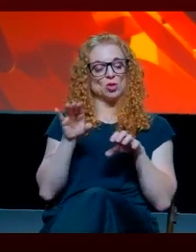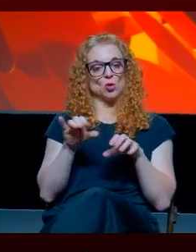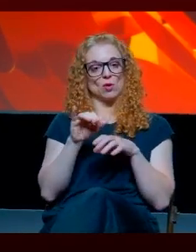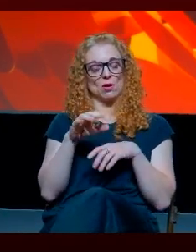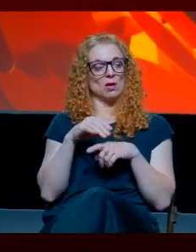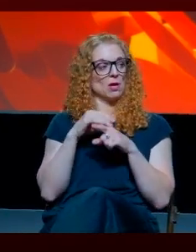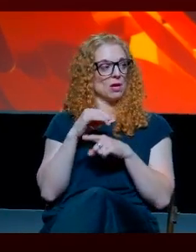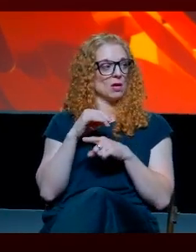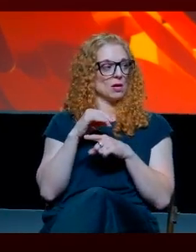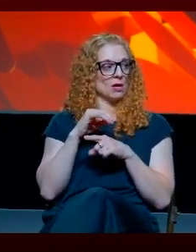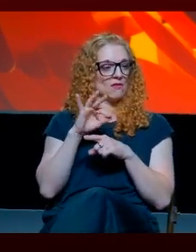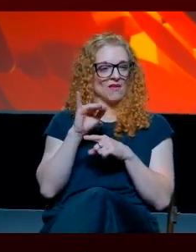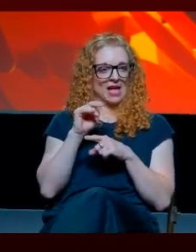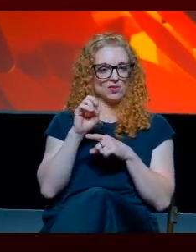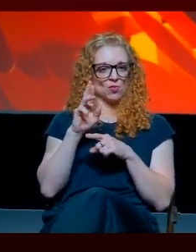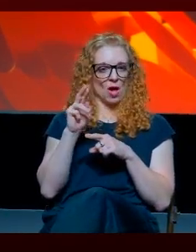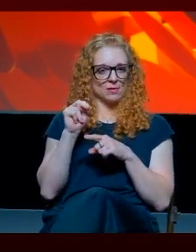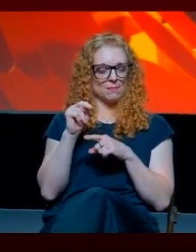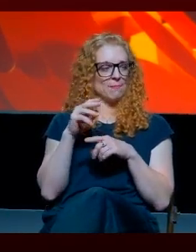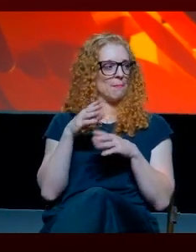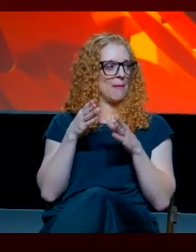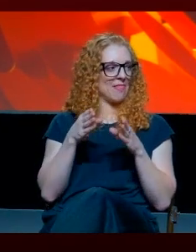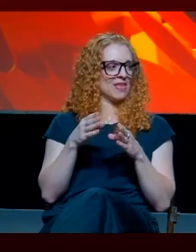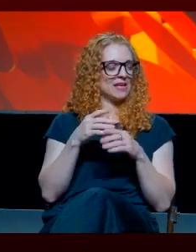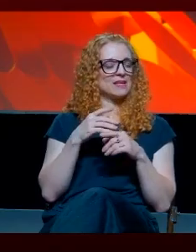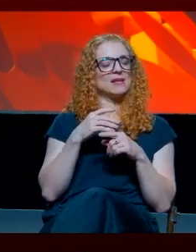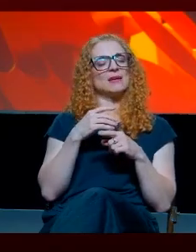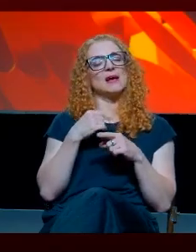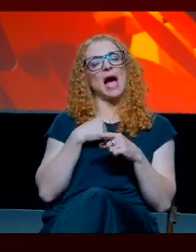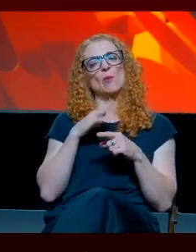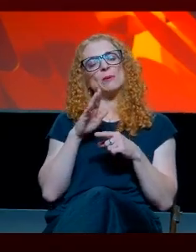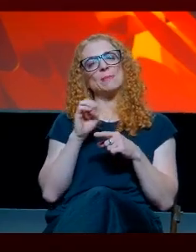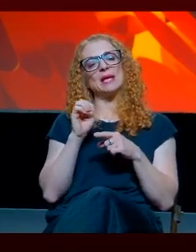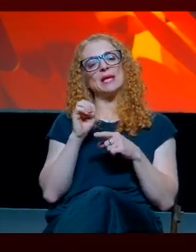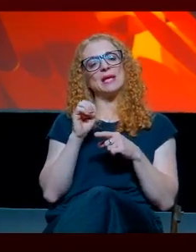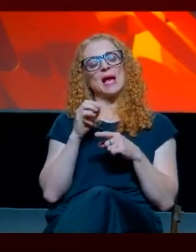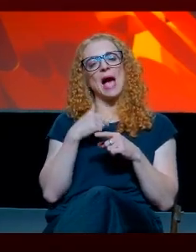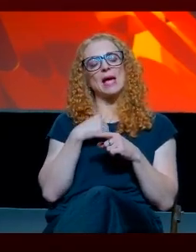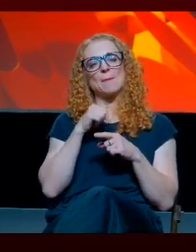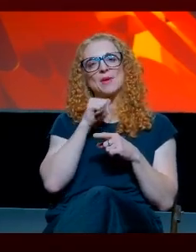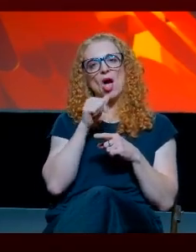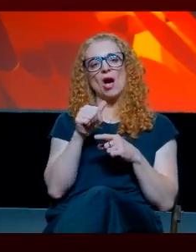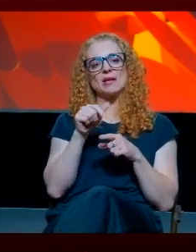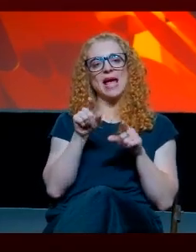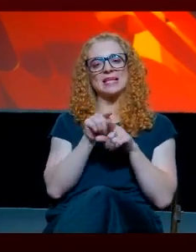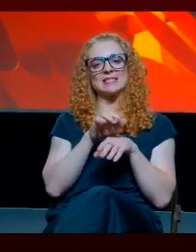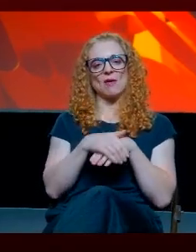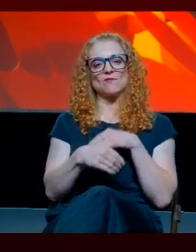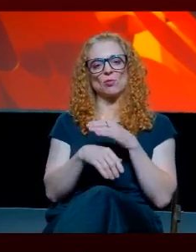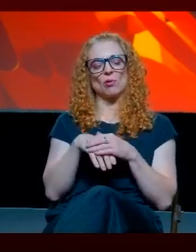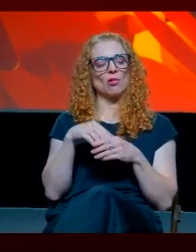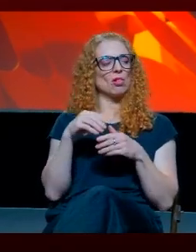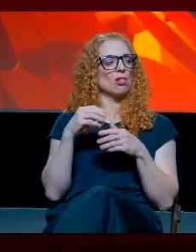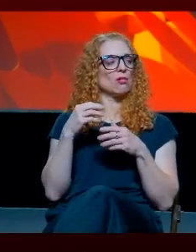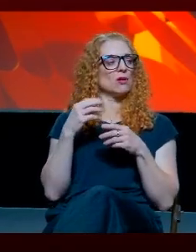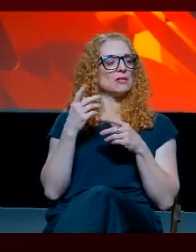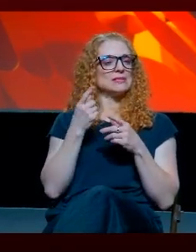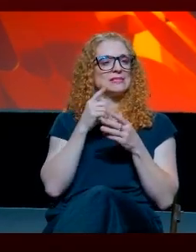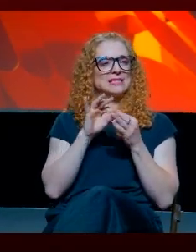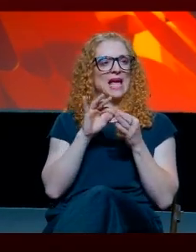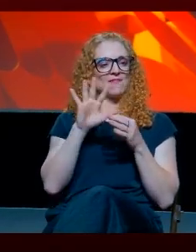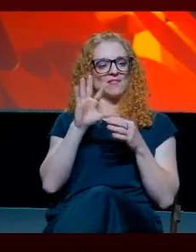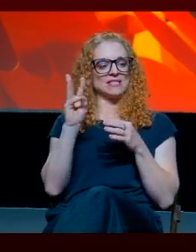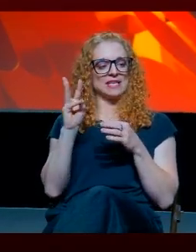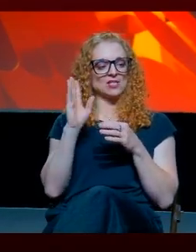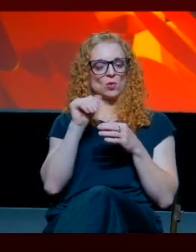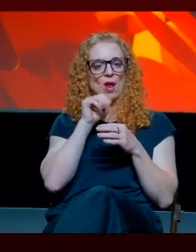Feynman method, I am not as comfortable saying 56